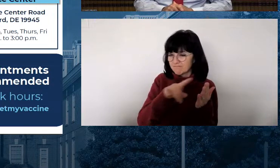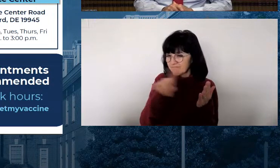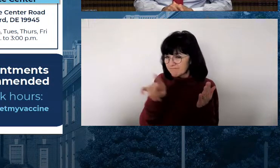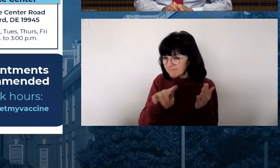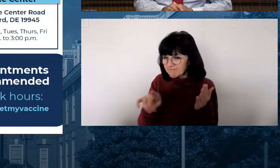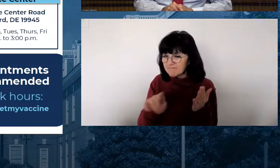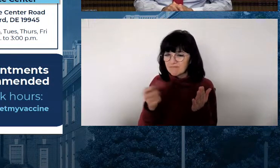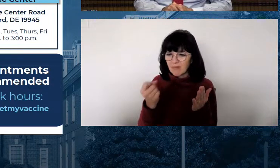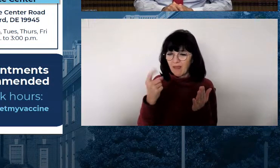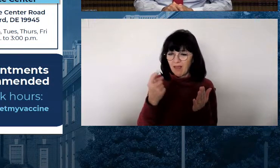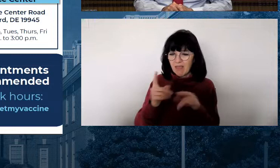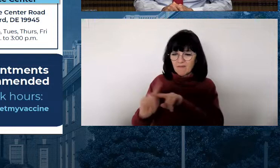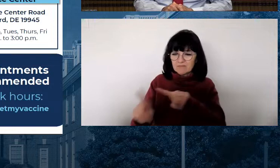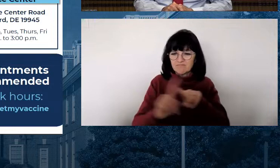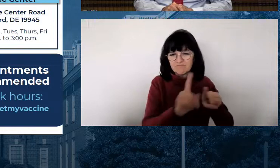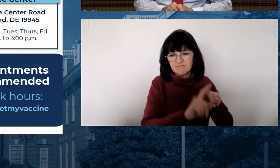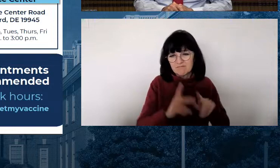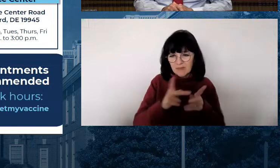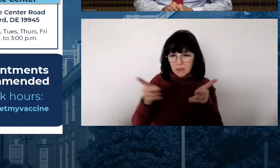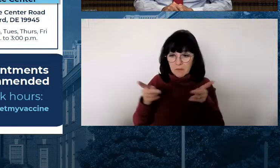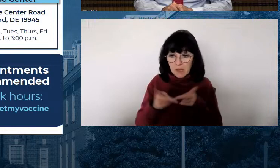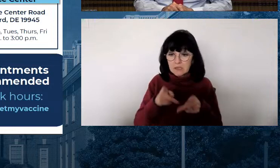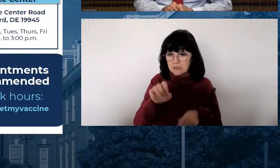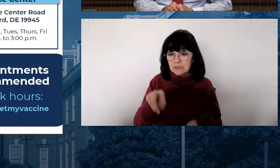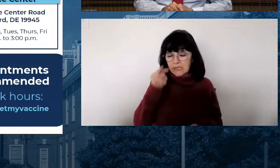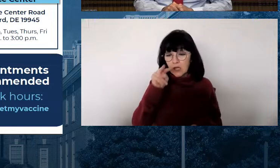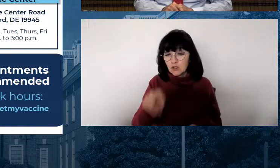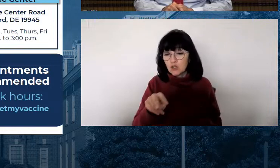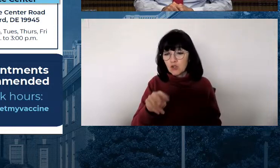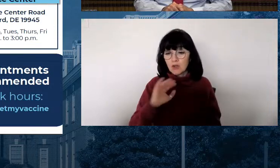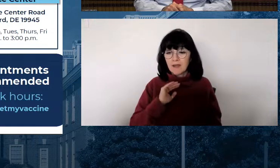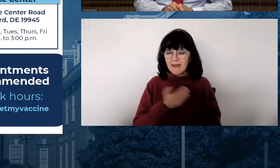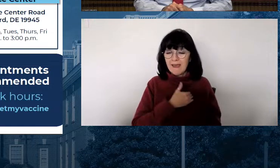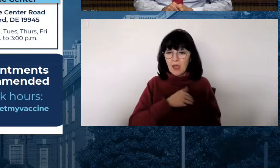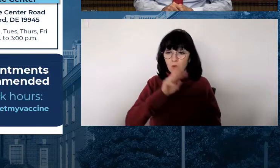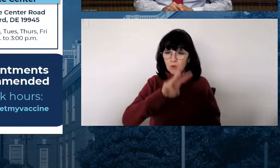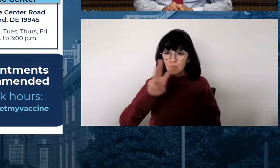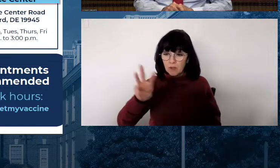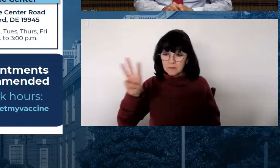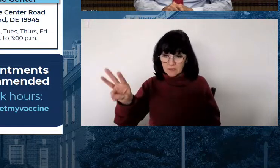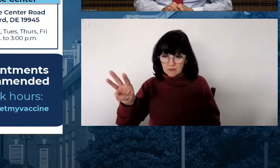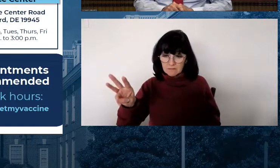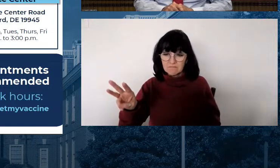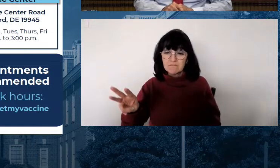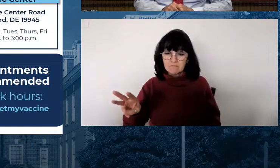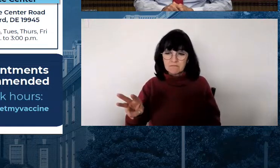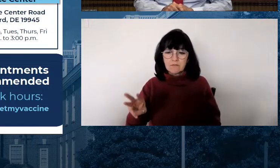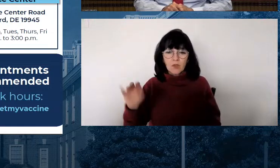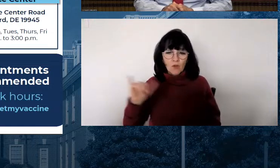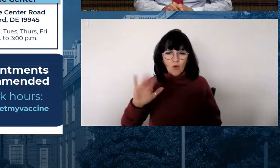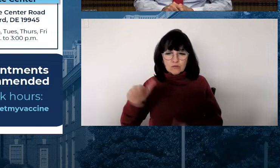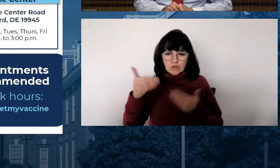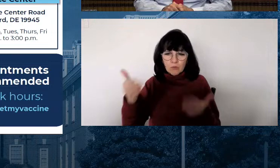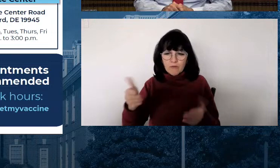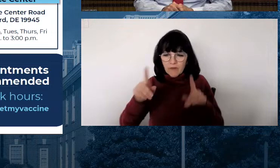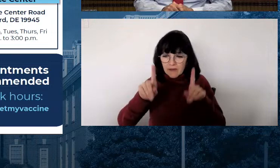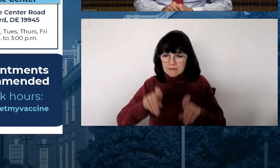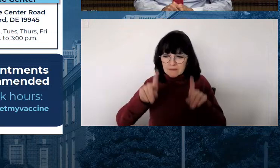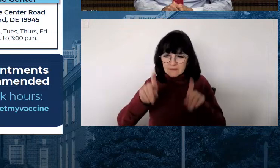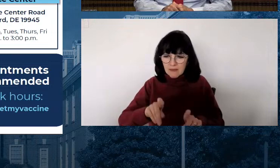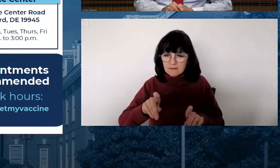de.gov/coronavirus website. We're also providing tests at some